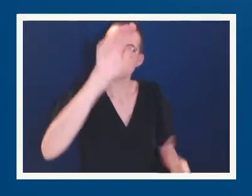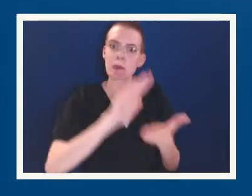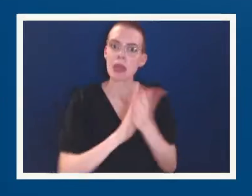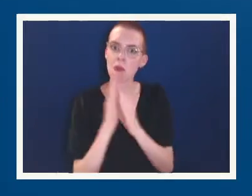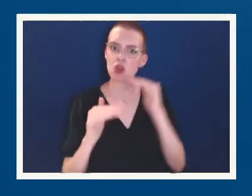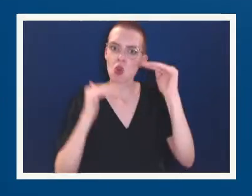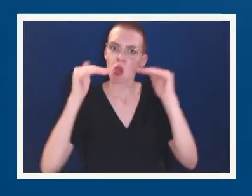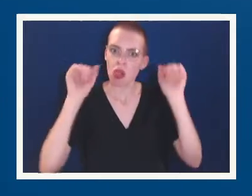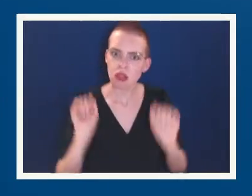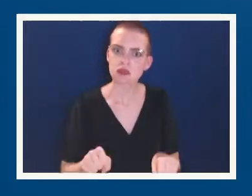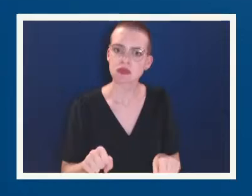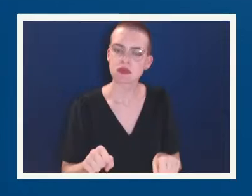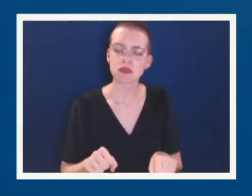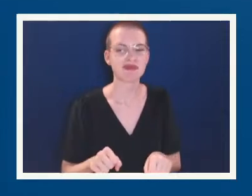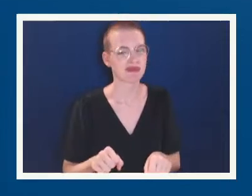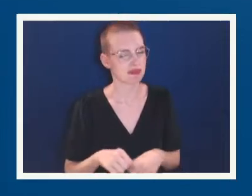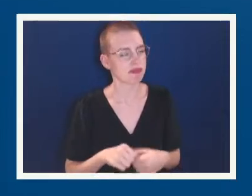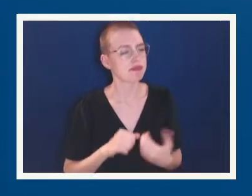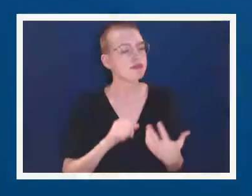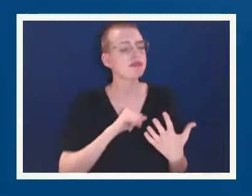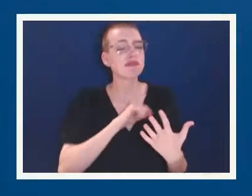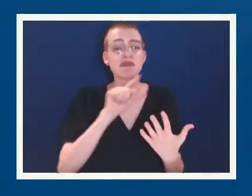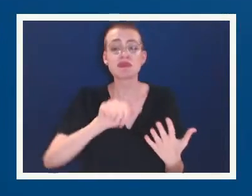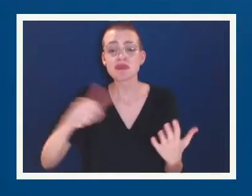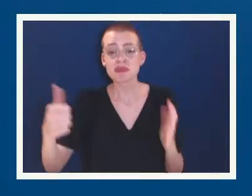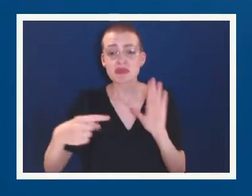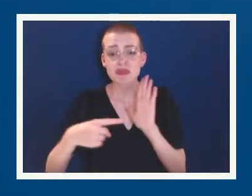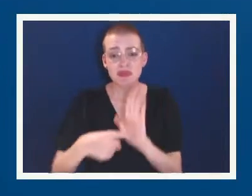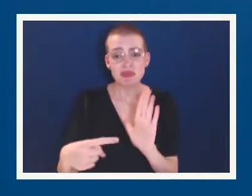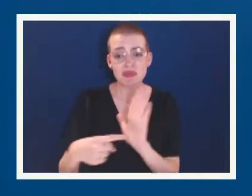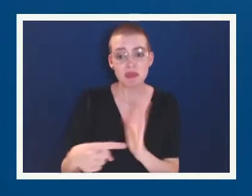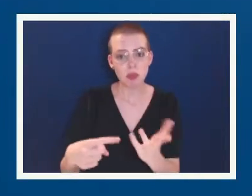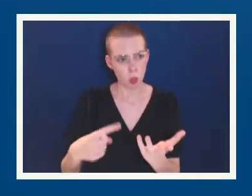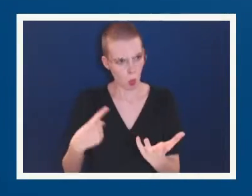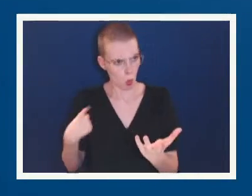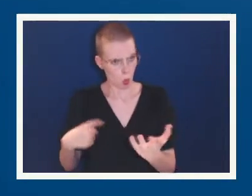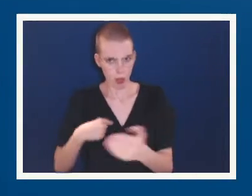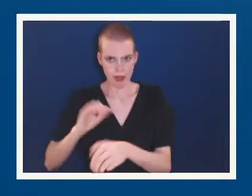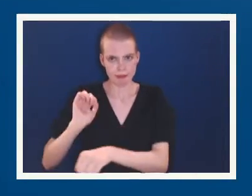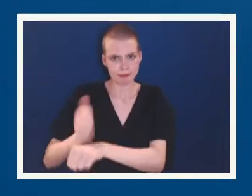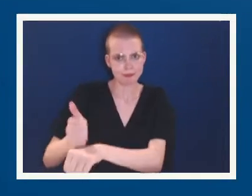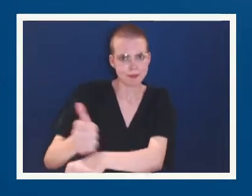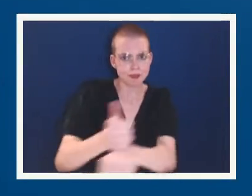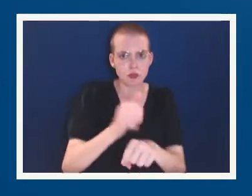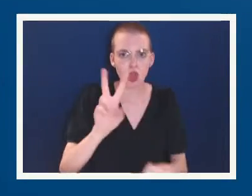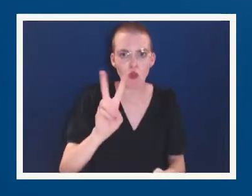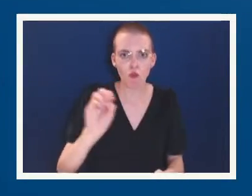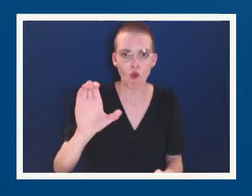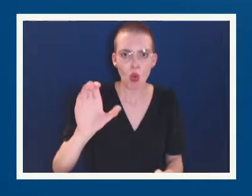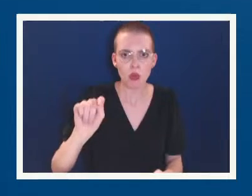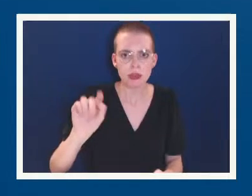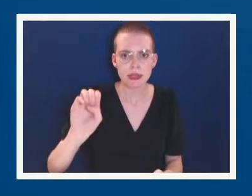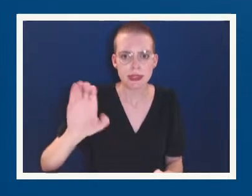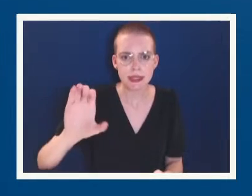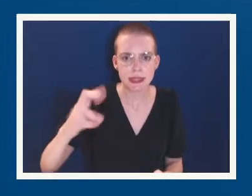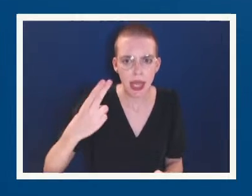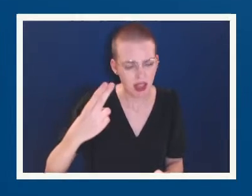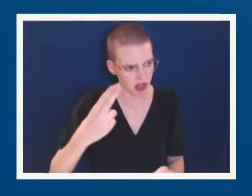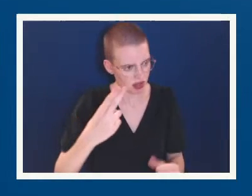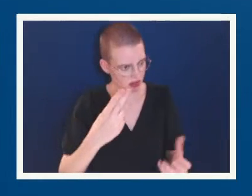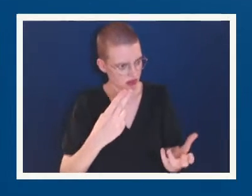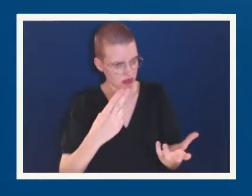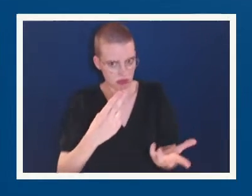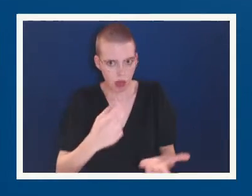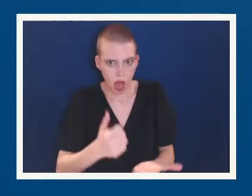Real freedom comes when we put Votech in her school and opened up her eyes to the possibility of being a welder.